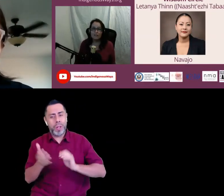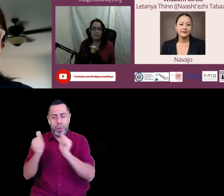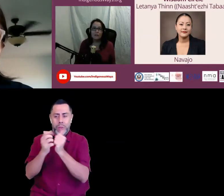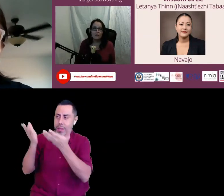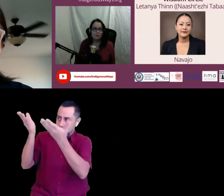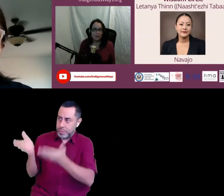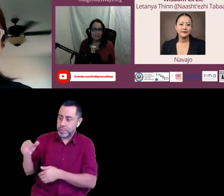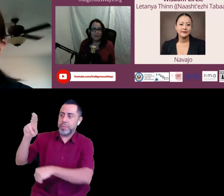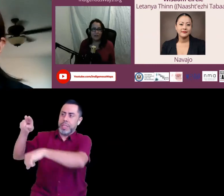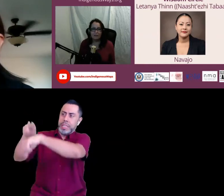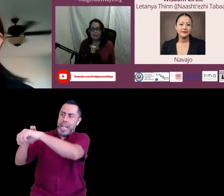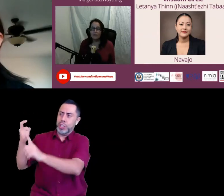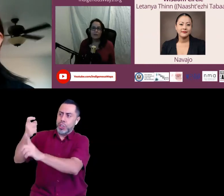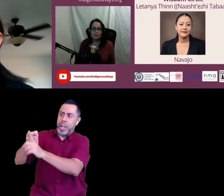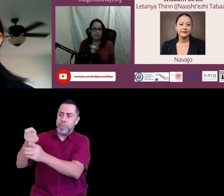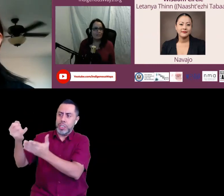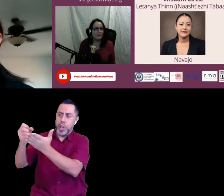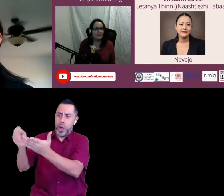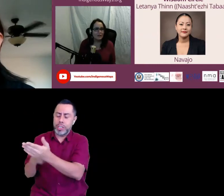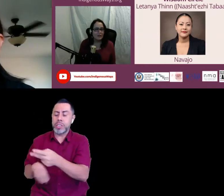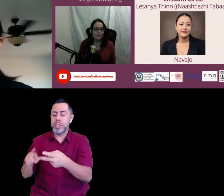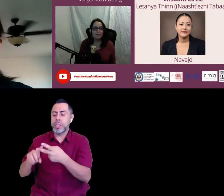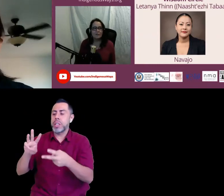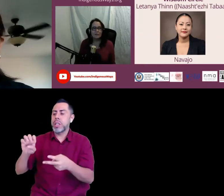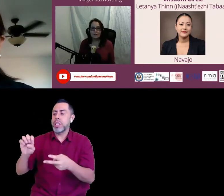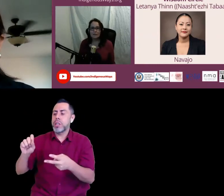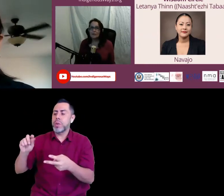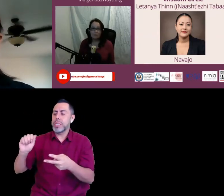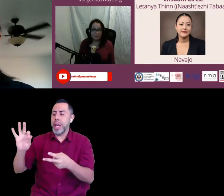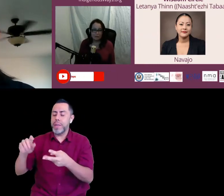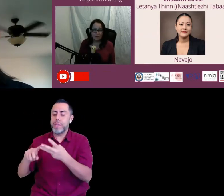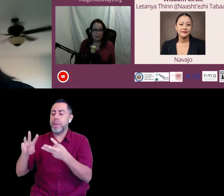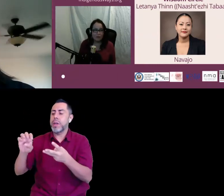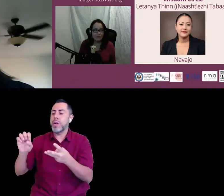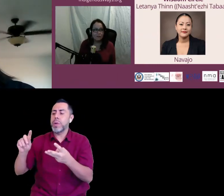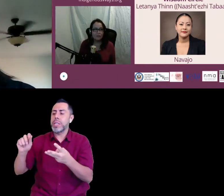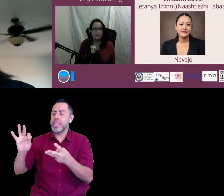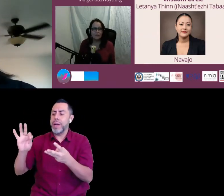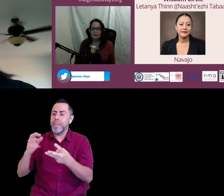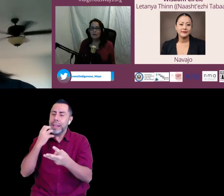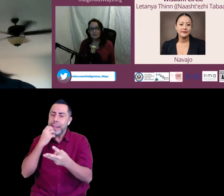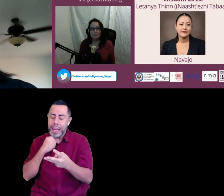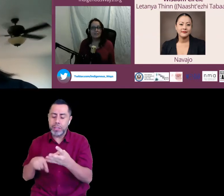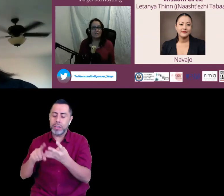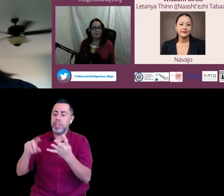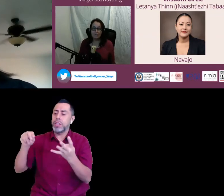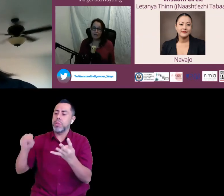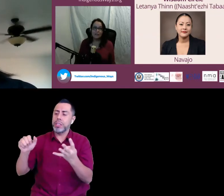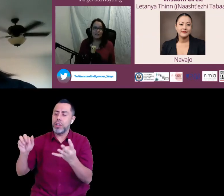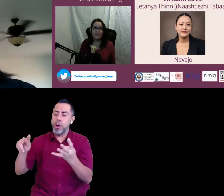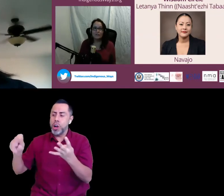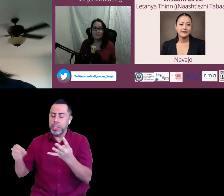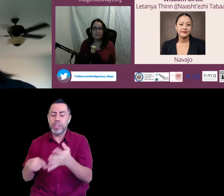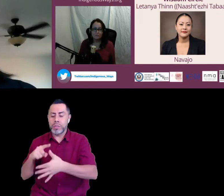Arts, Westaf, Westaf Cares, New Mexico Arts, New Mexico